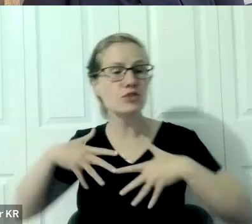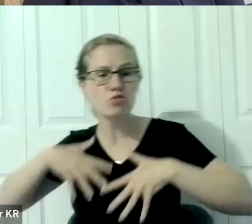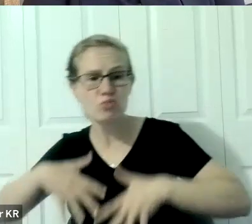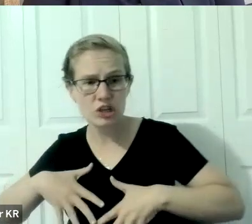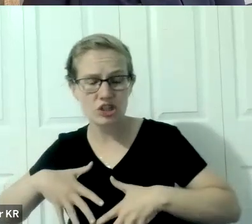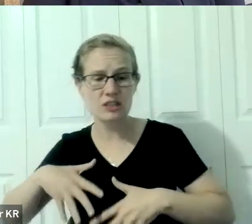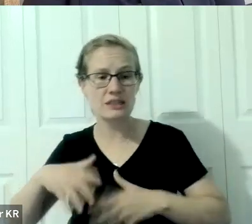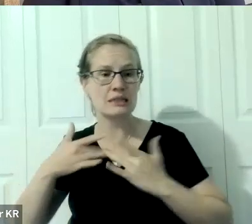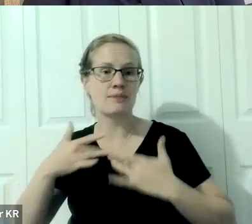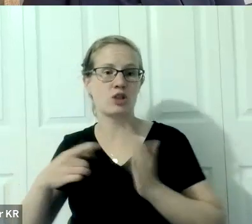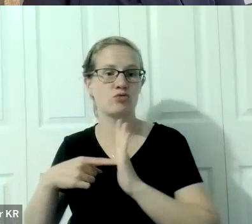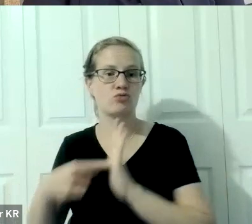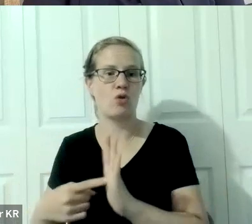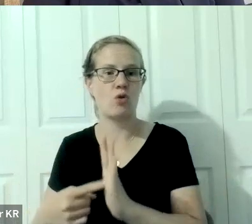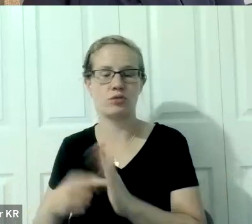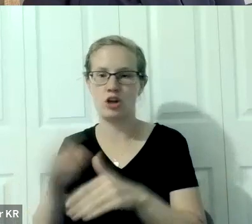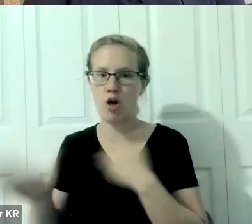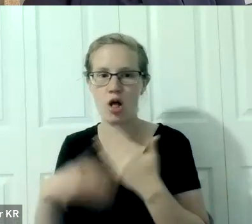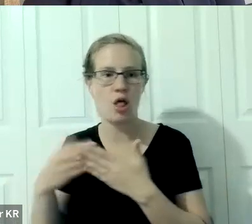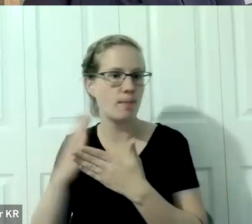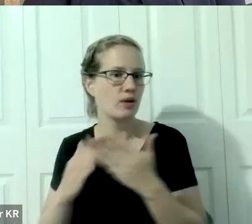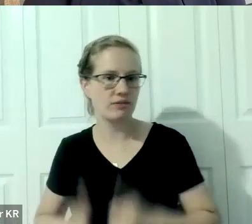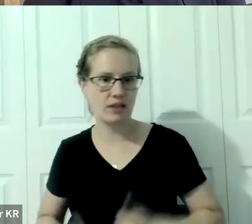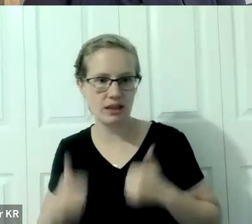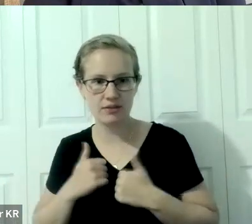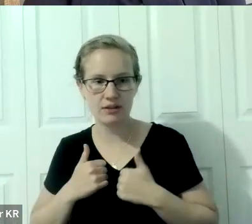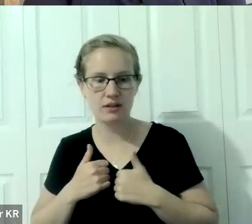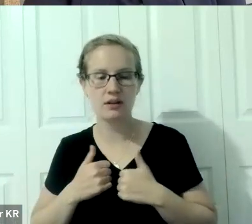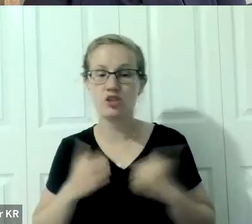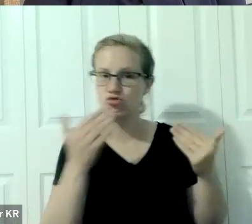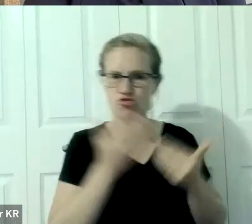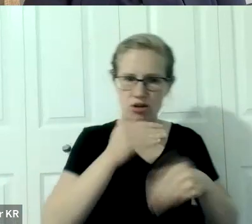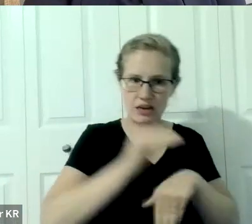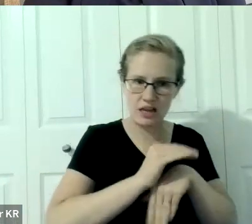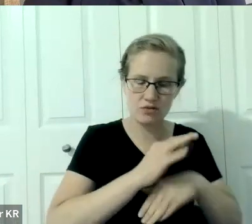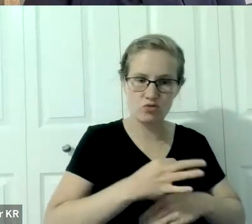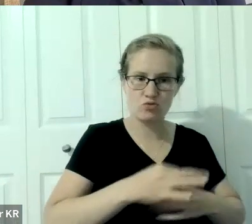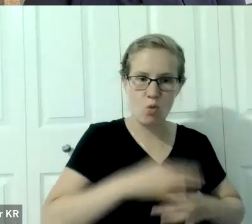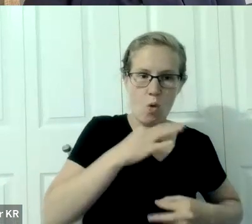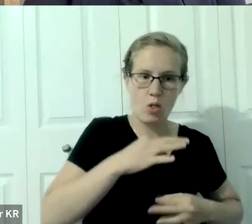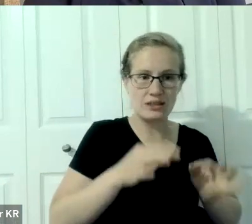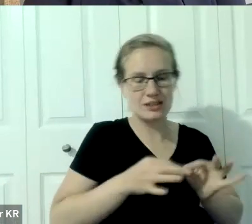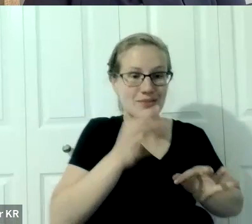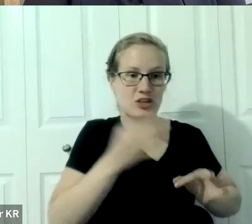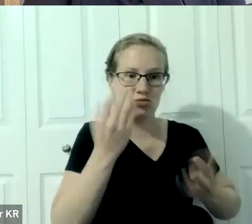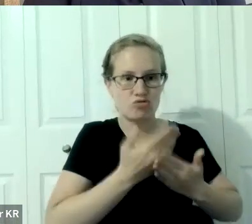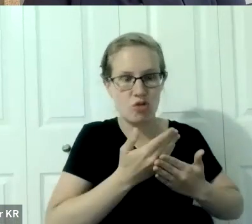typically manifests itself in all areas of your life. Whereas a dark night of the soul, a spiritual dark night,